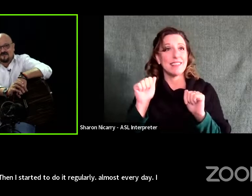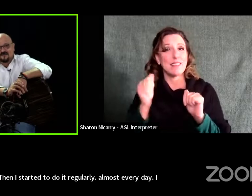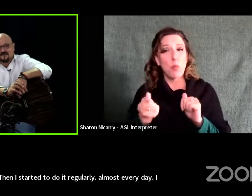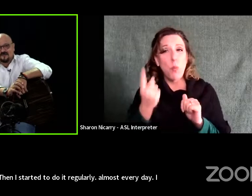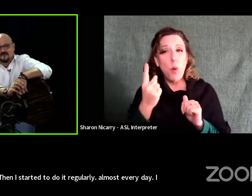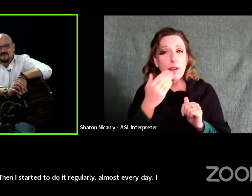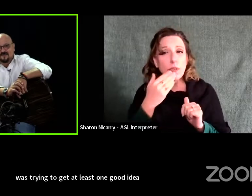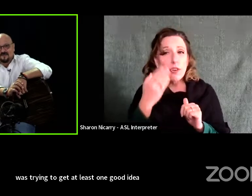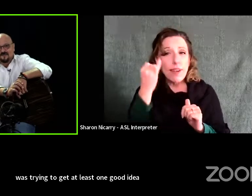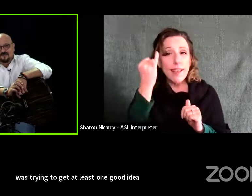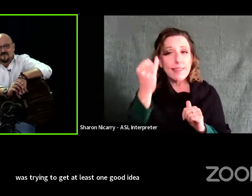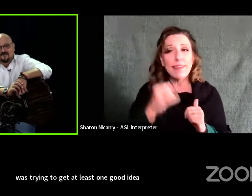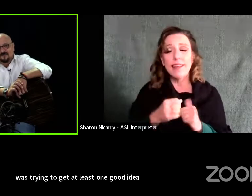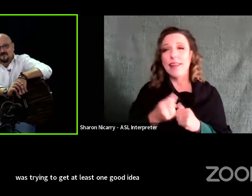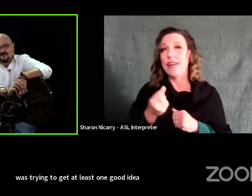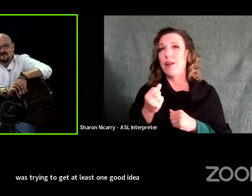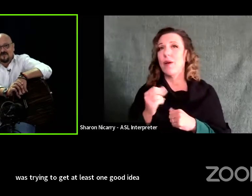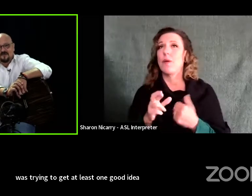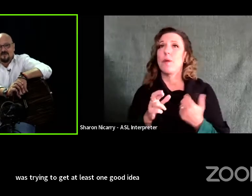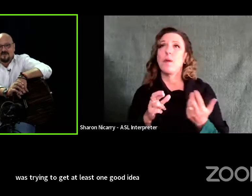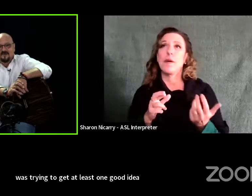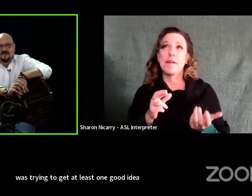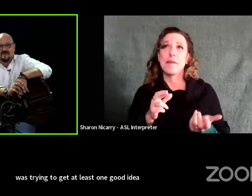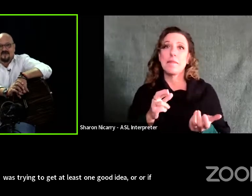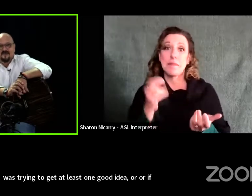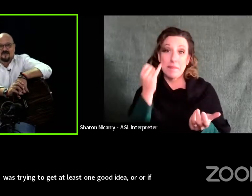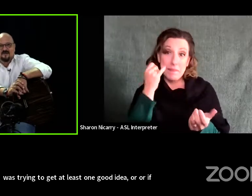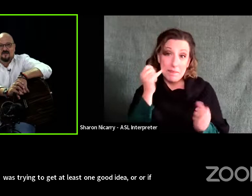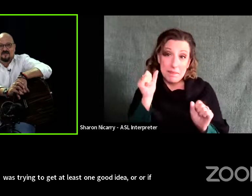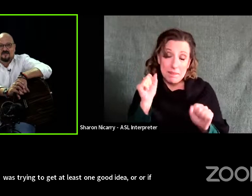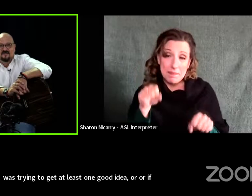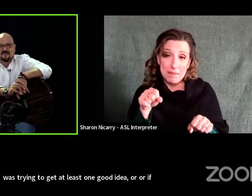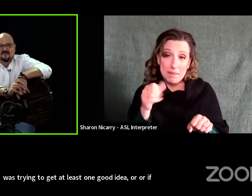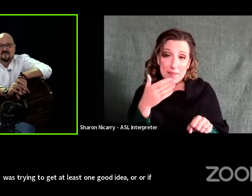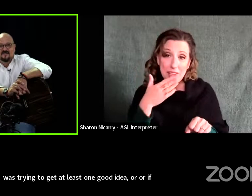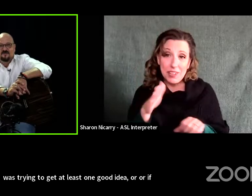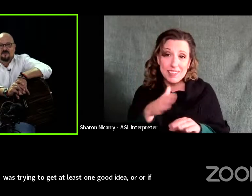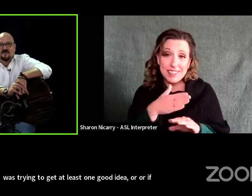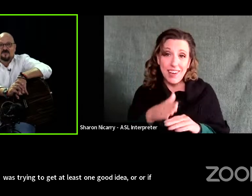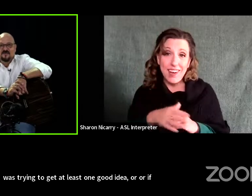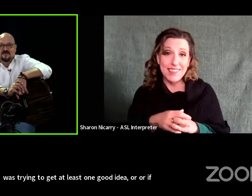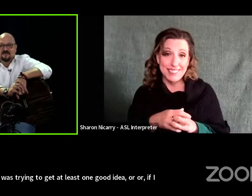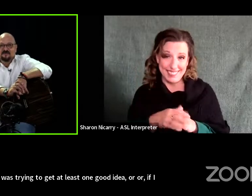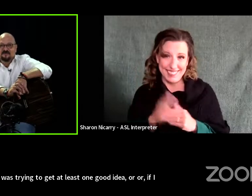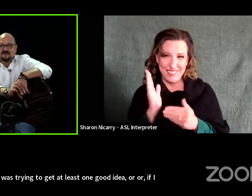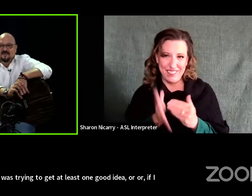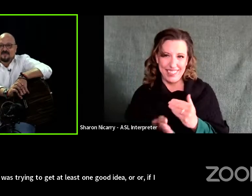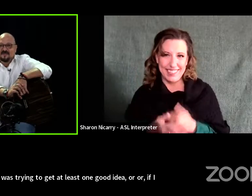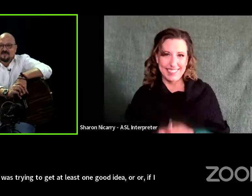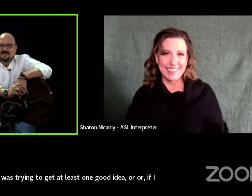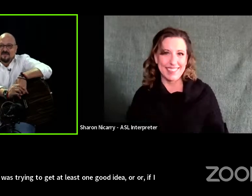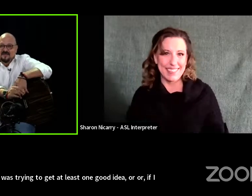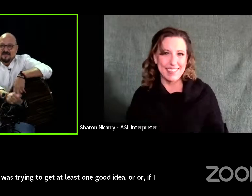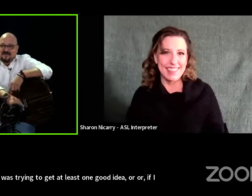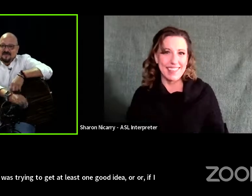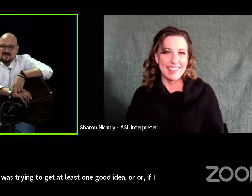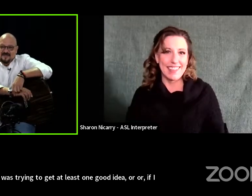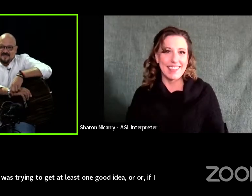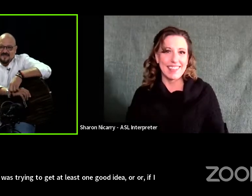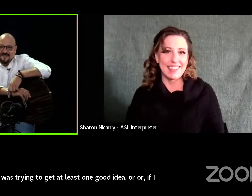idea, or if I could, a good song finished.